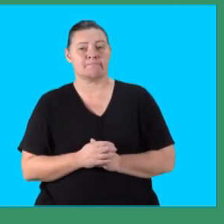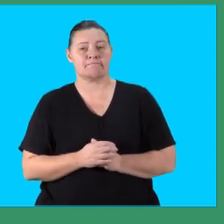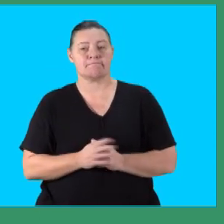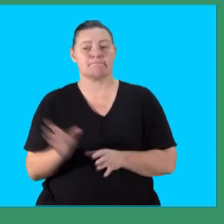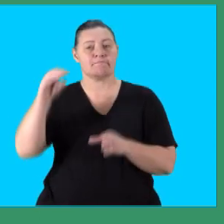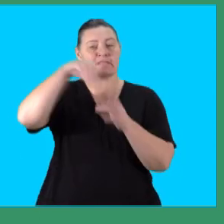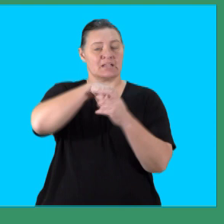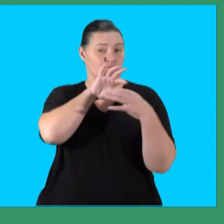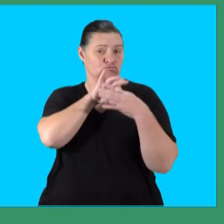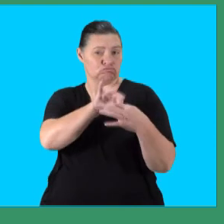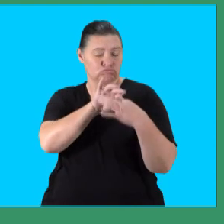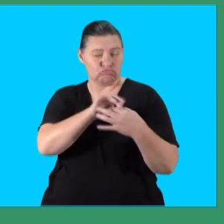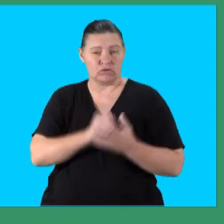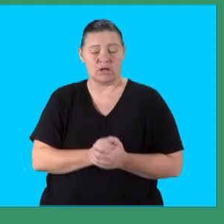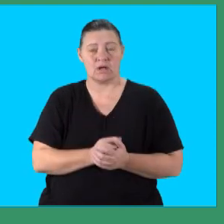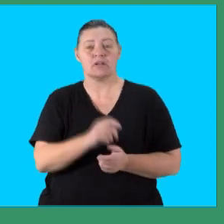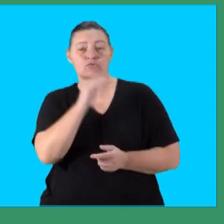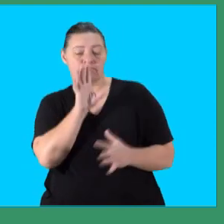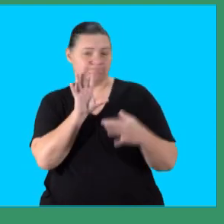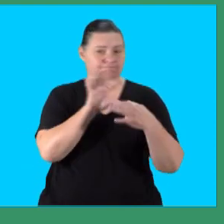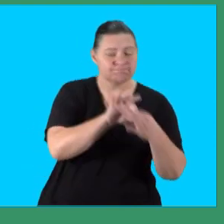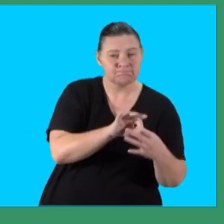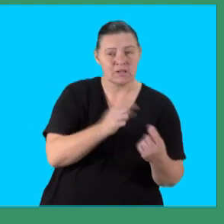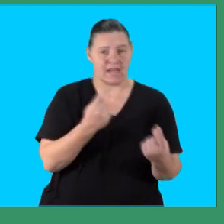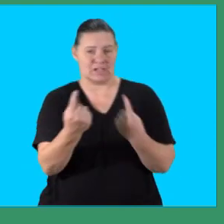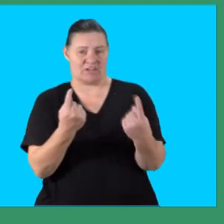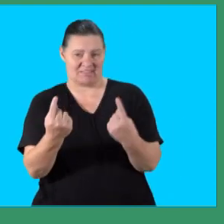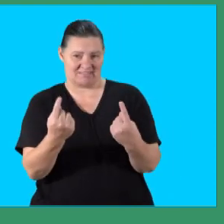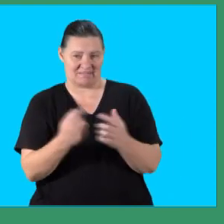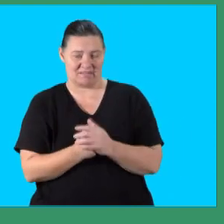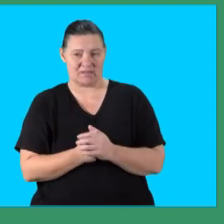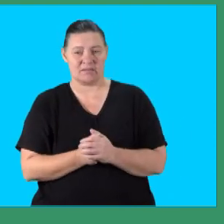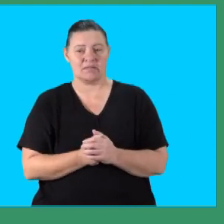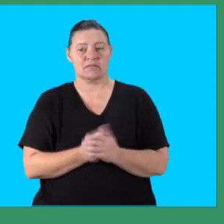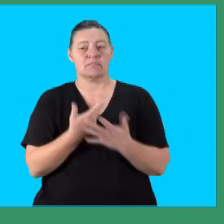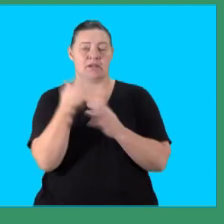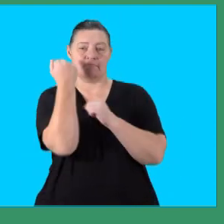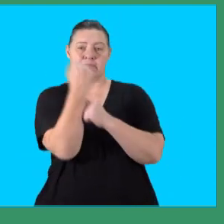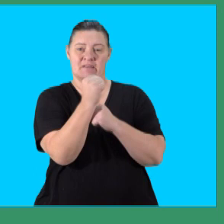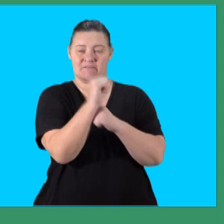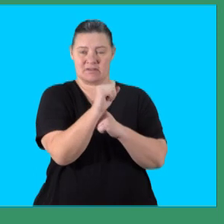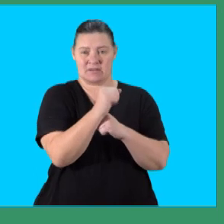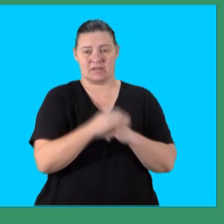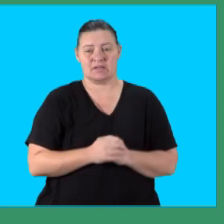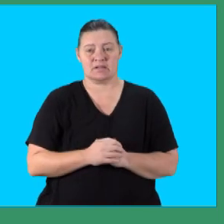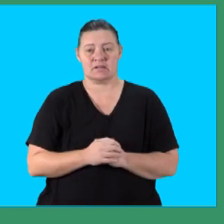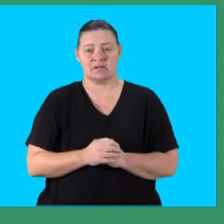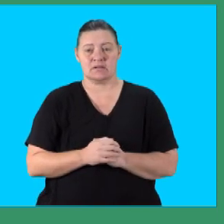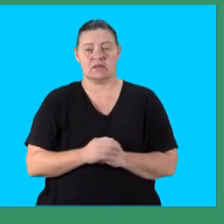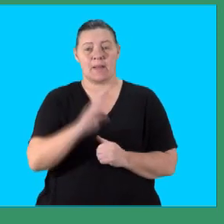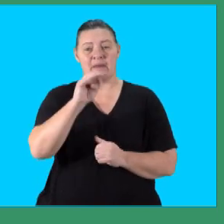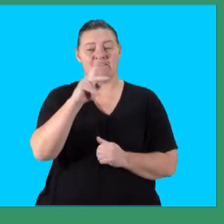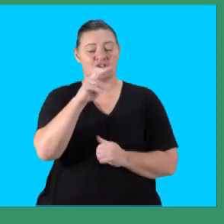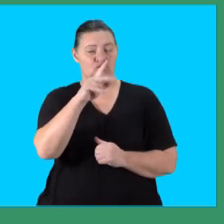have interrelated, to relate or connect to one another. Then we have manufacturing as a term,